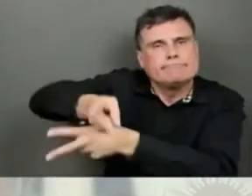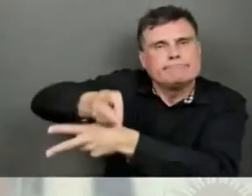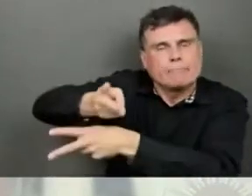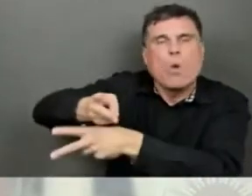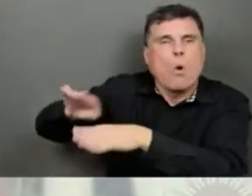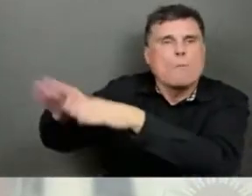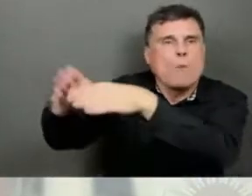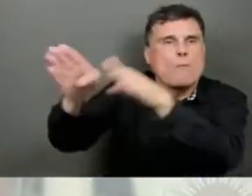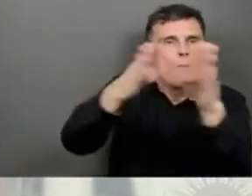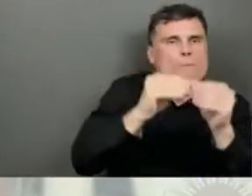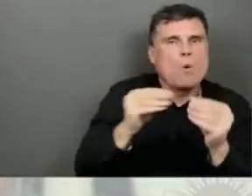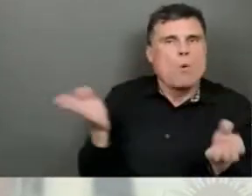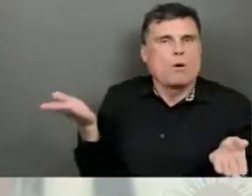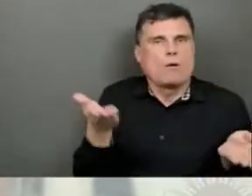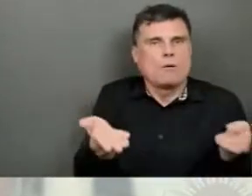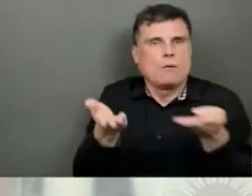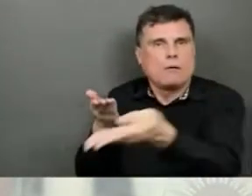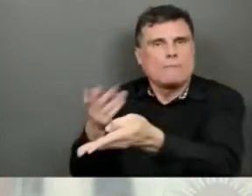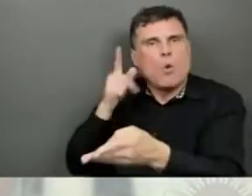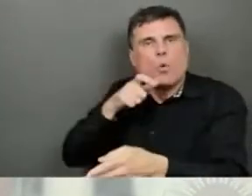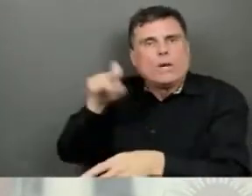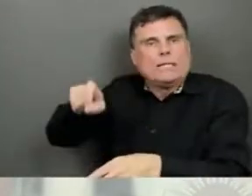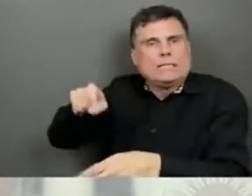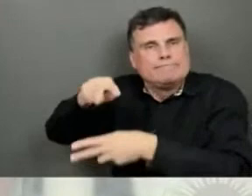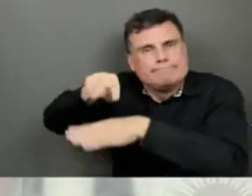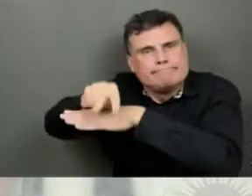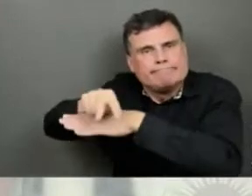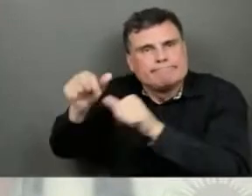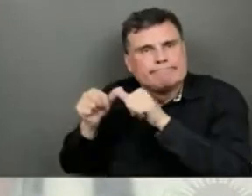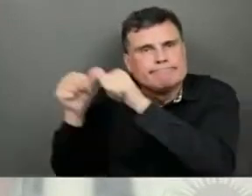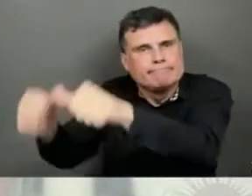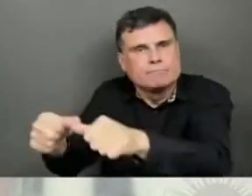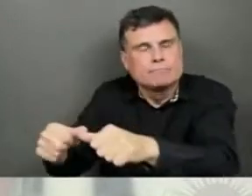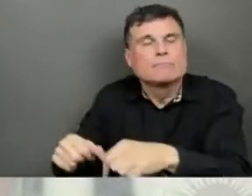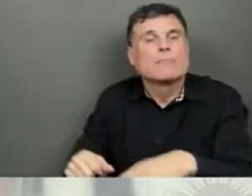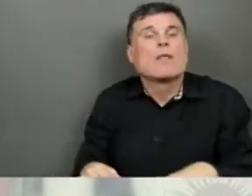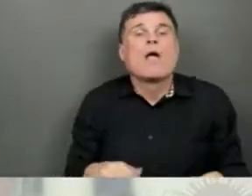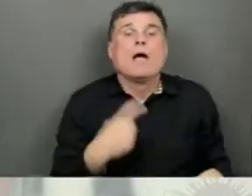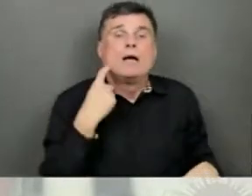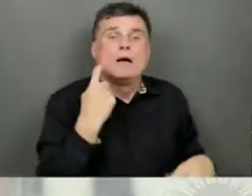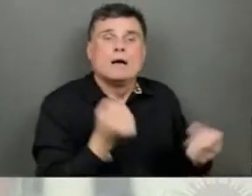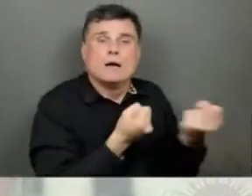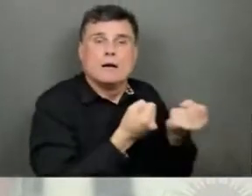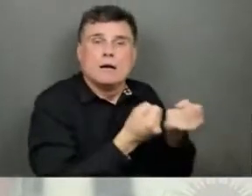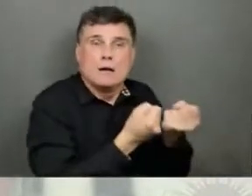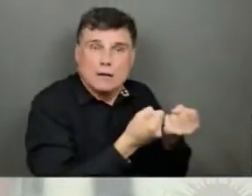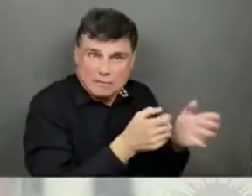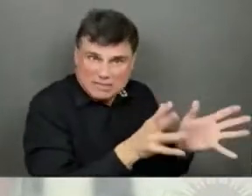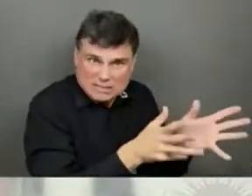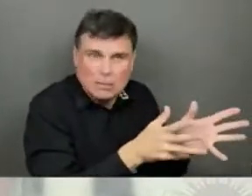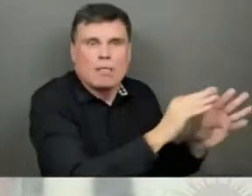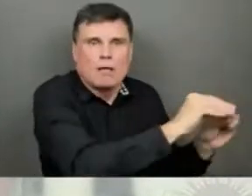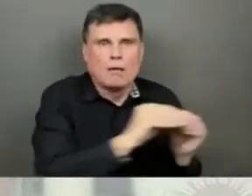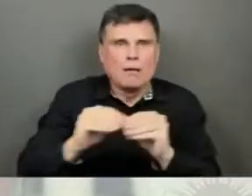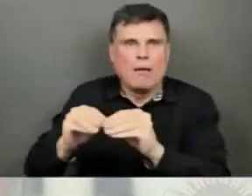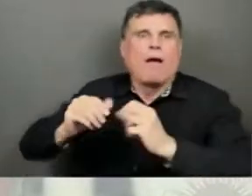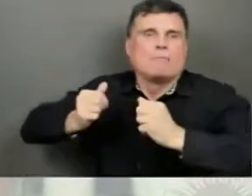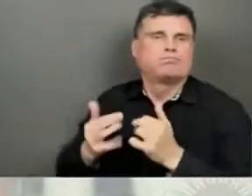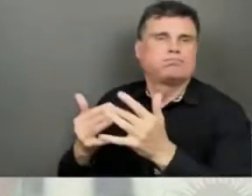there. So I think it's fundamental to provide healthcare in rural BC. These issues are